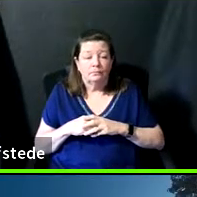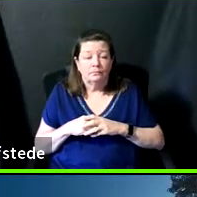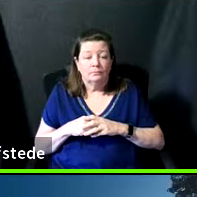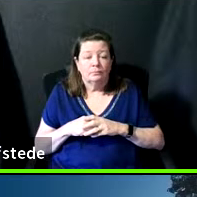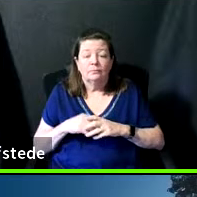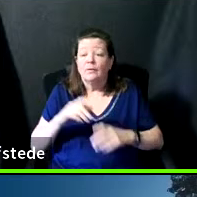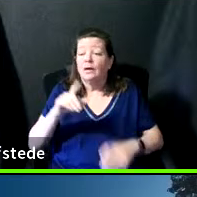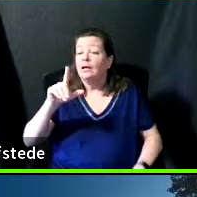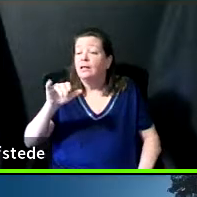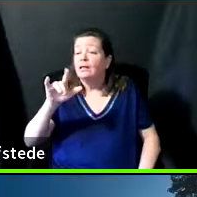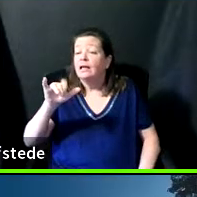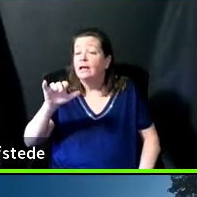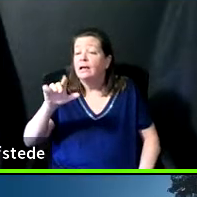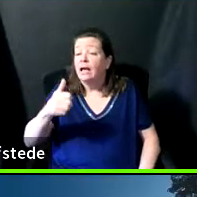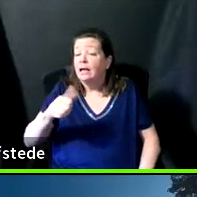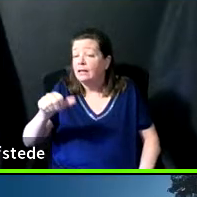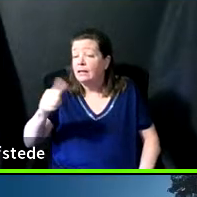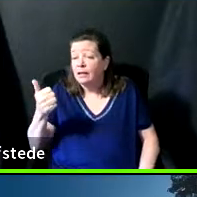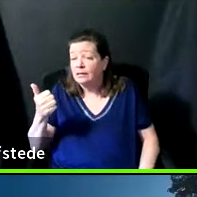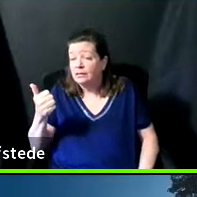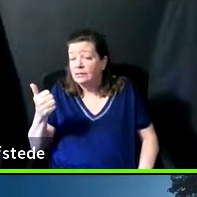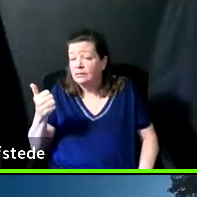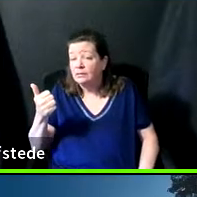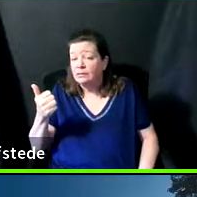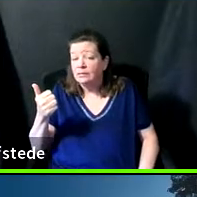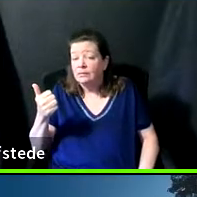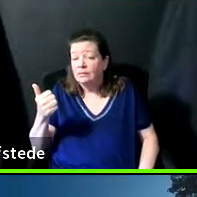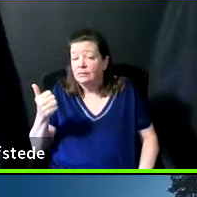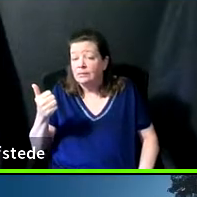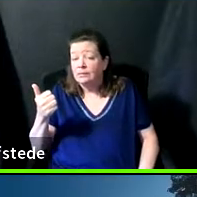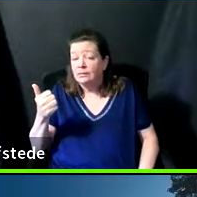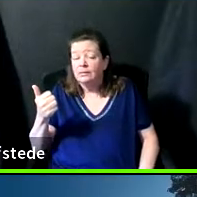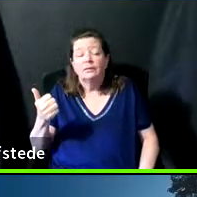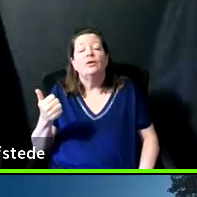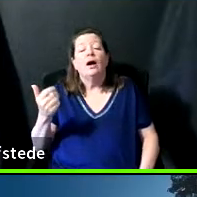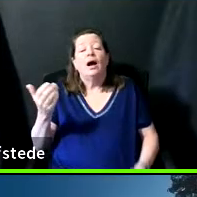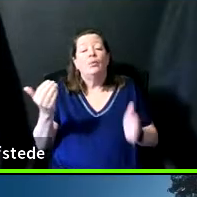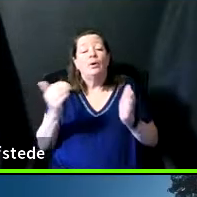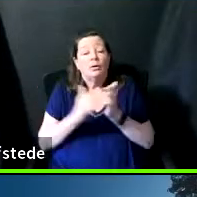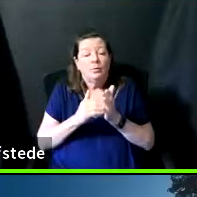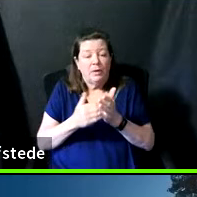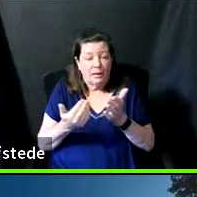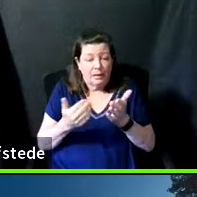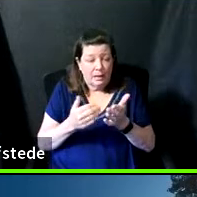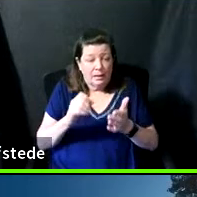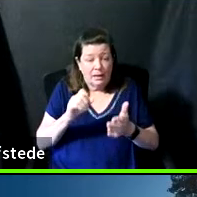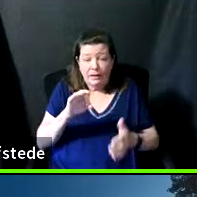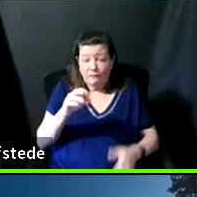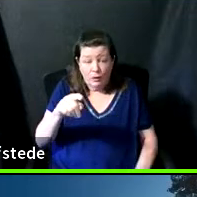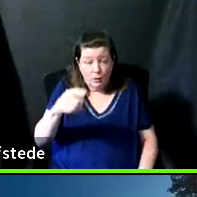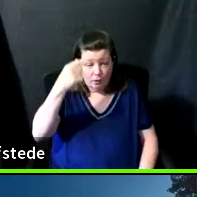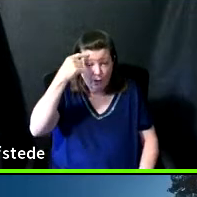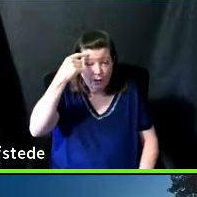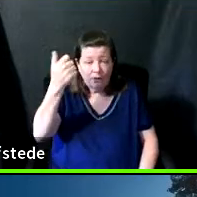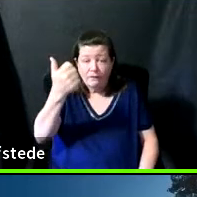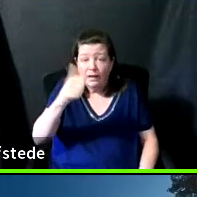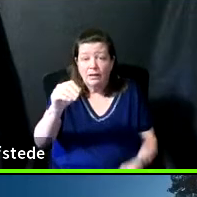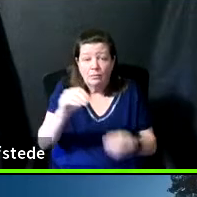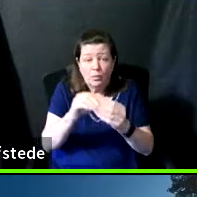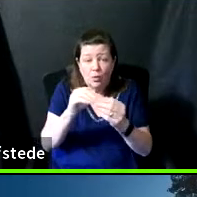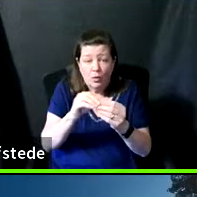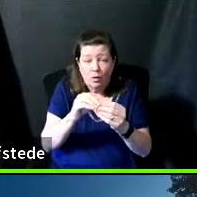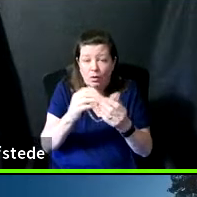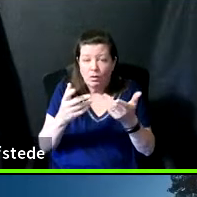Lily, anything else before we? No, I'll just echo again what you said earlier. If you guys think of any additional kind